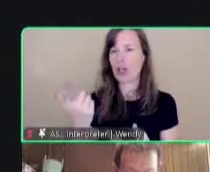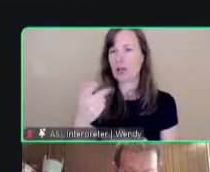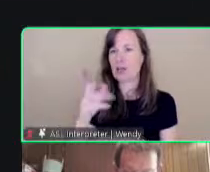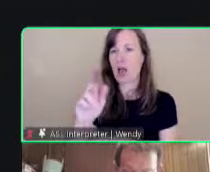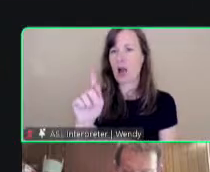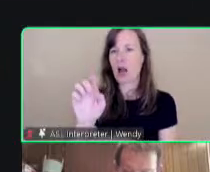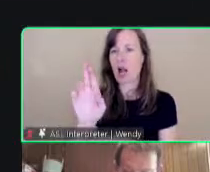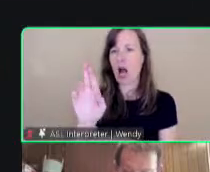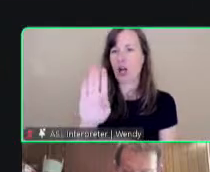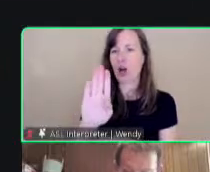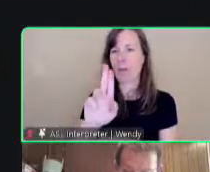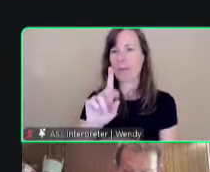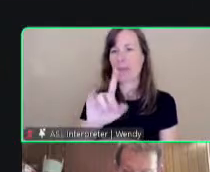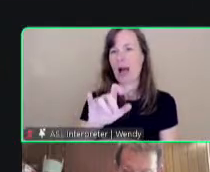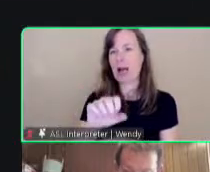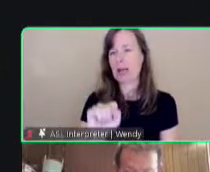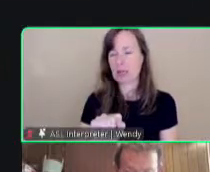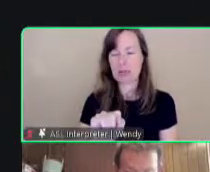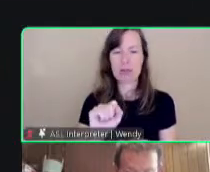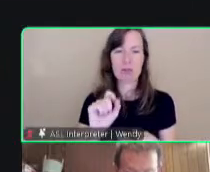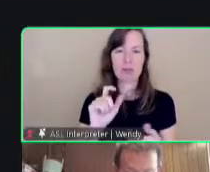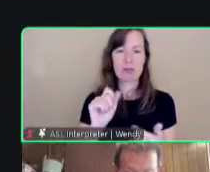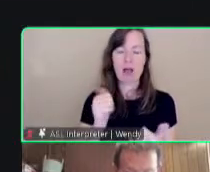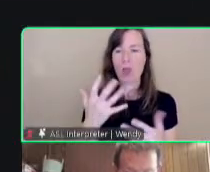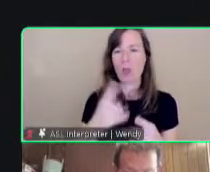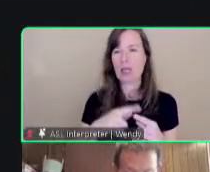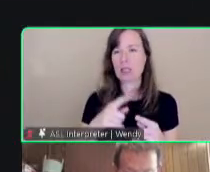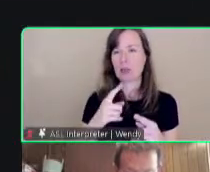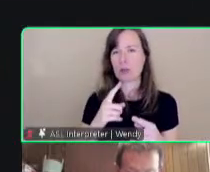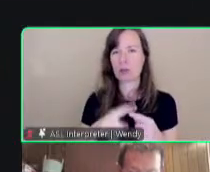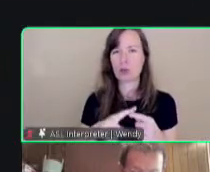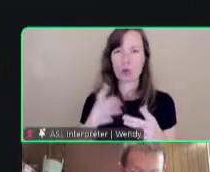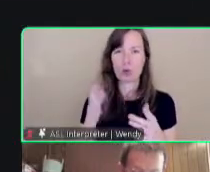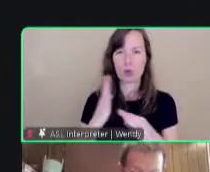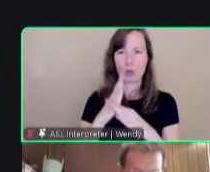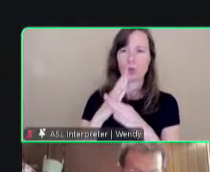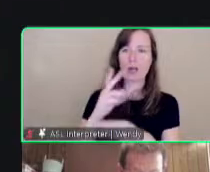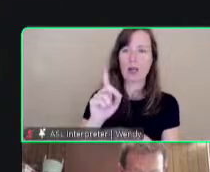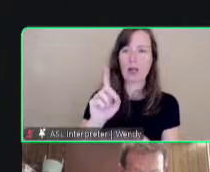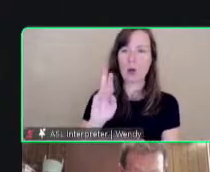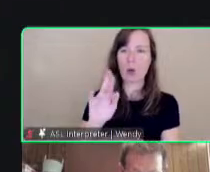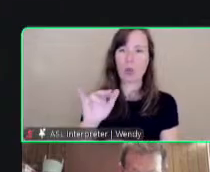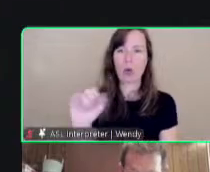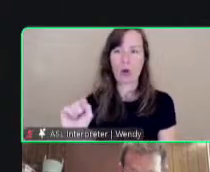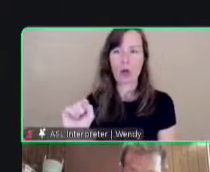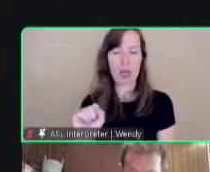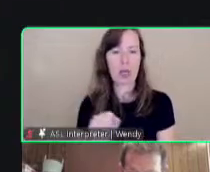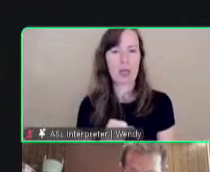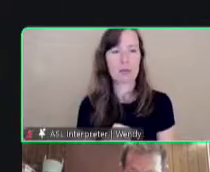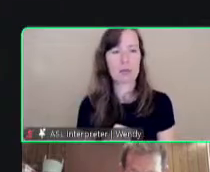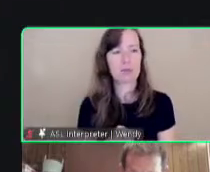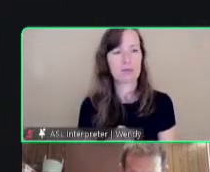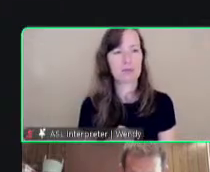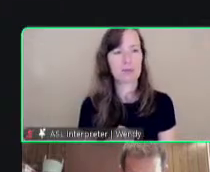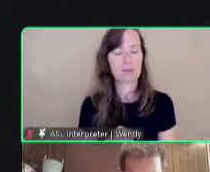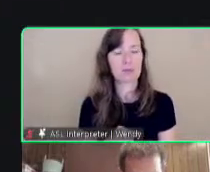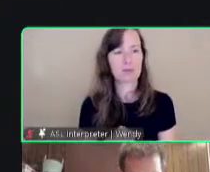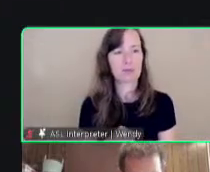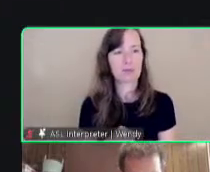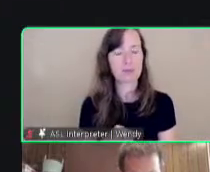that are required to contain any debris, sediment, or if we have drips of oil as well.